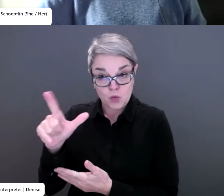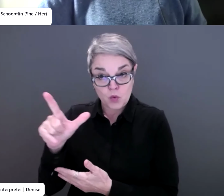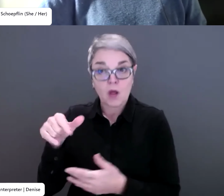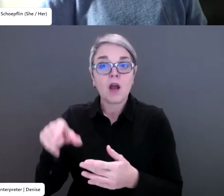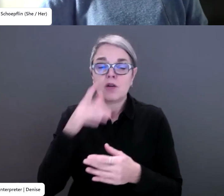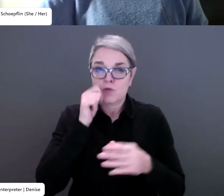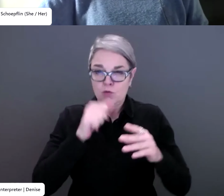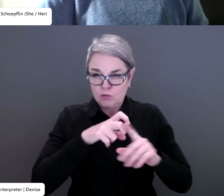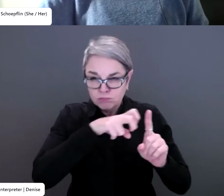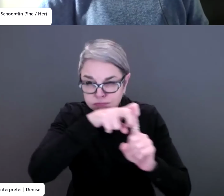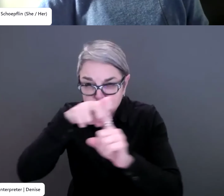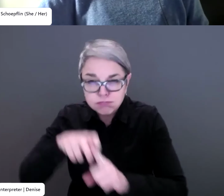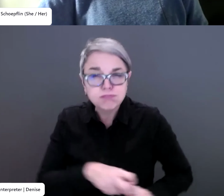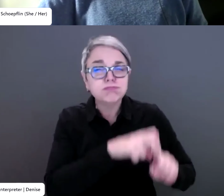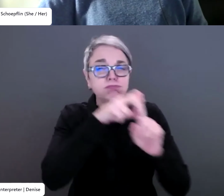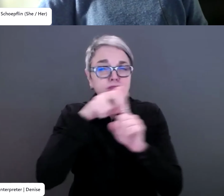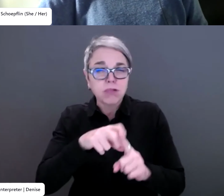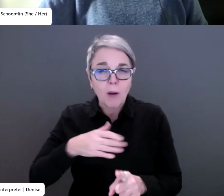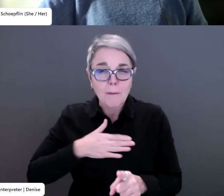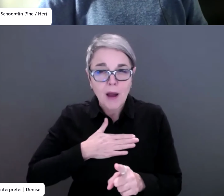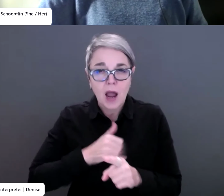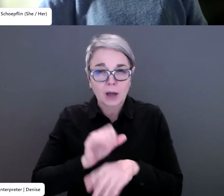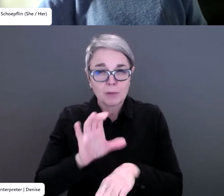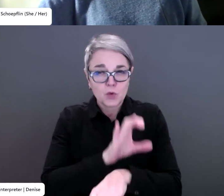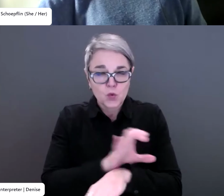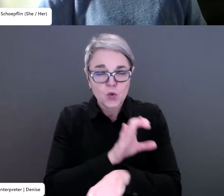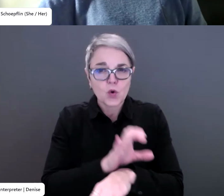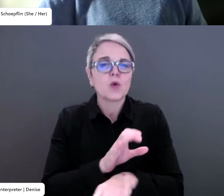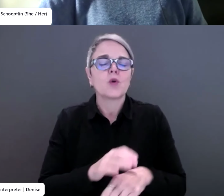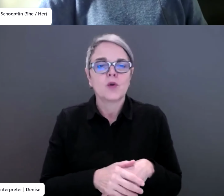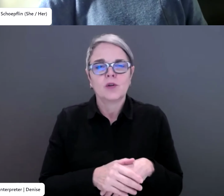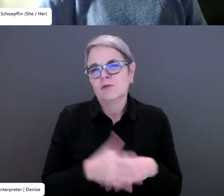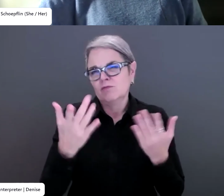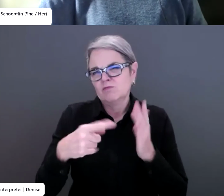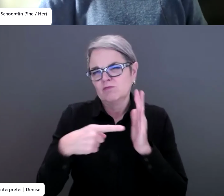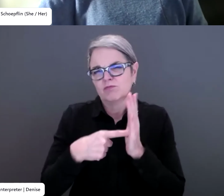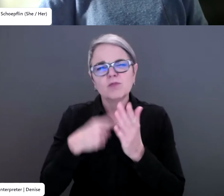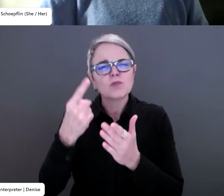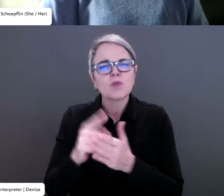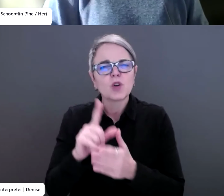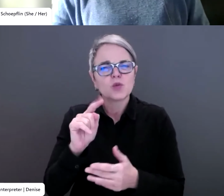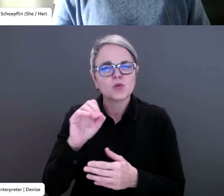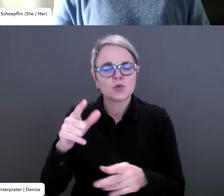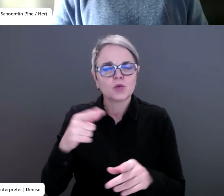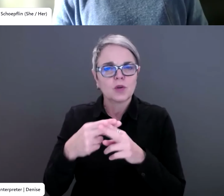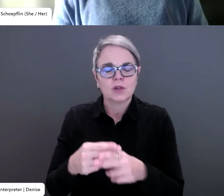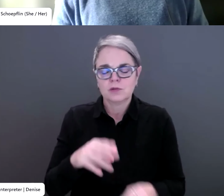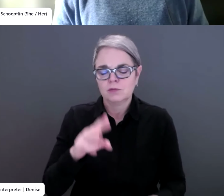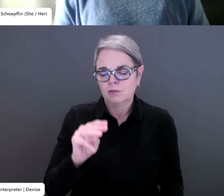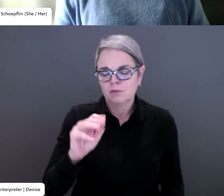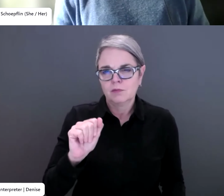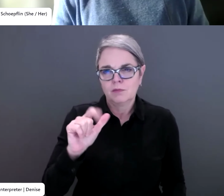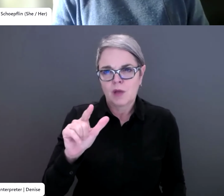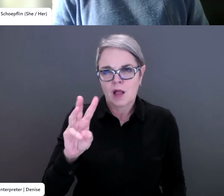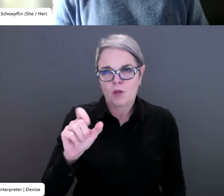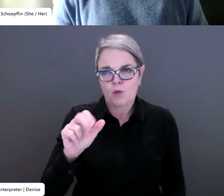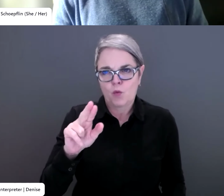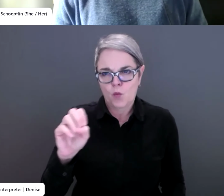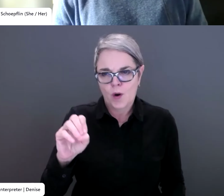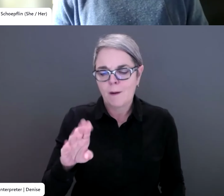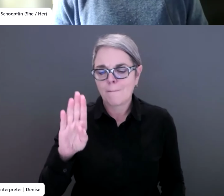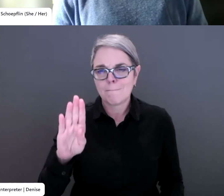So, for example, some of you will have heard of a tool called Malwarebytes. You go to Malwarebytes, you download it, you